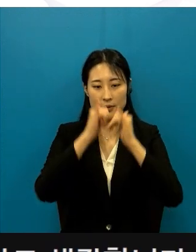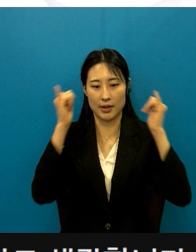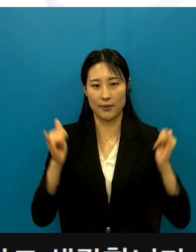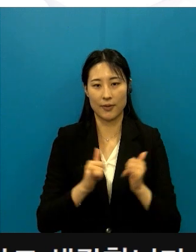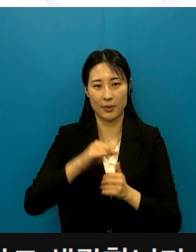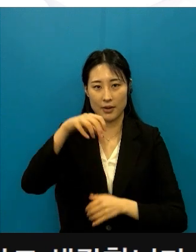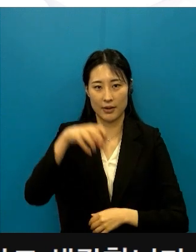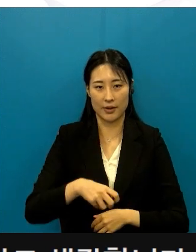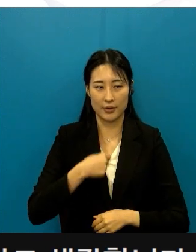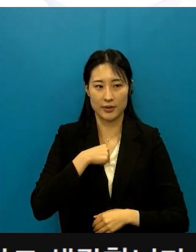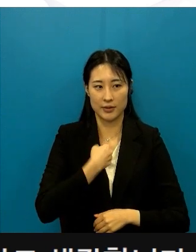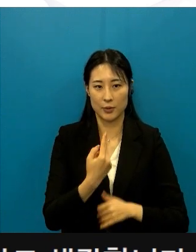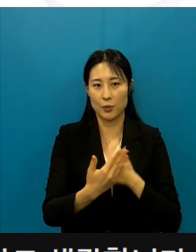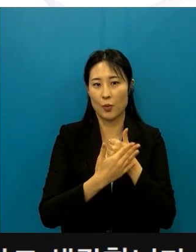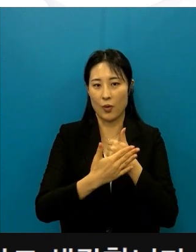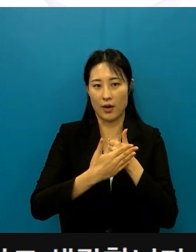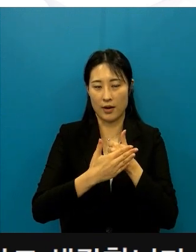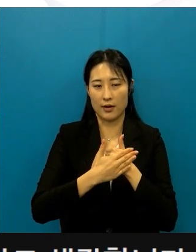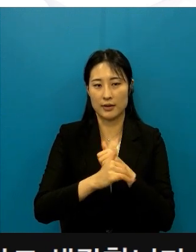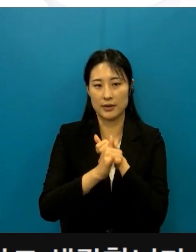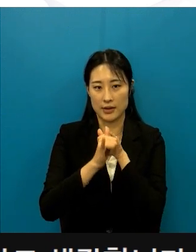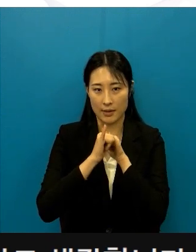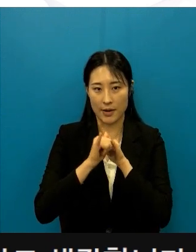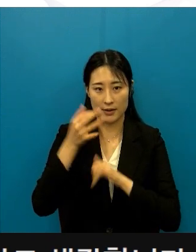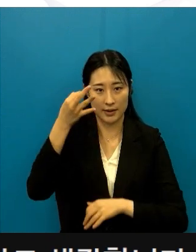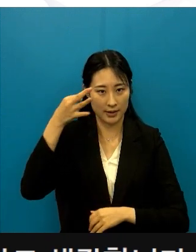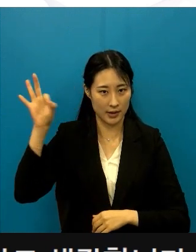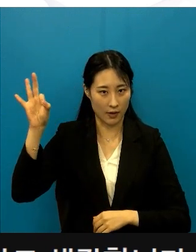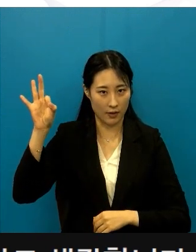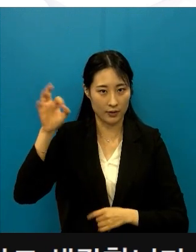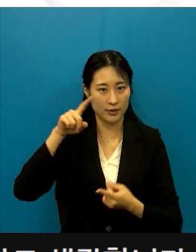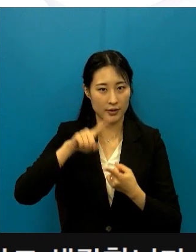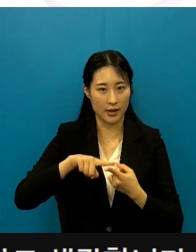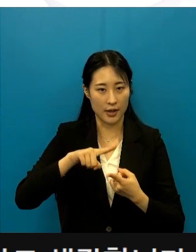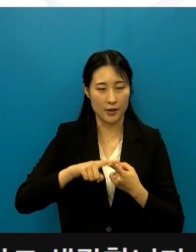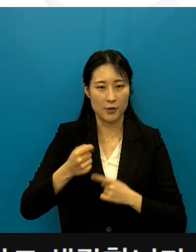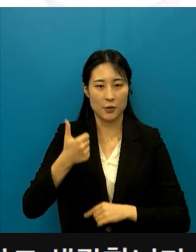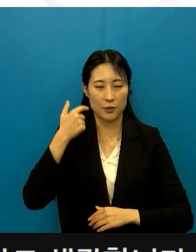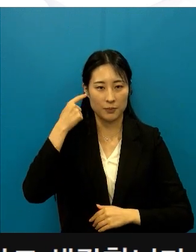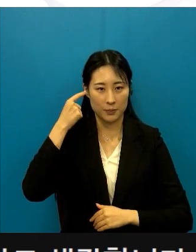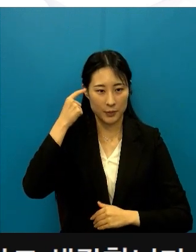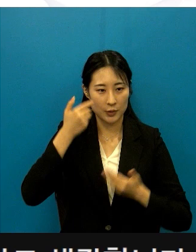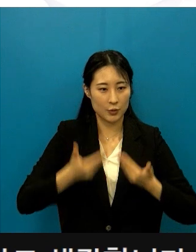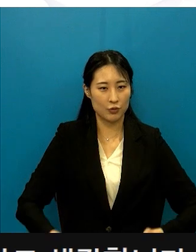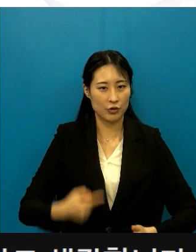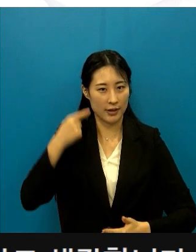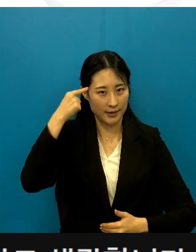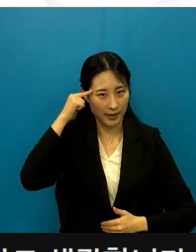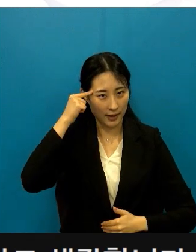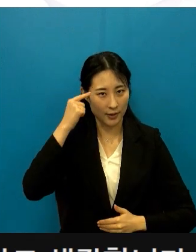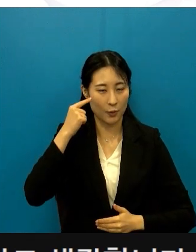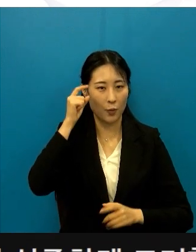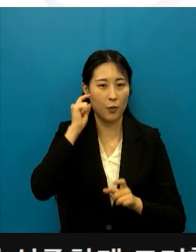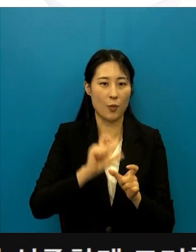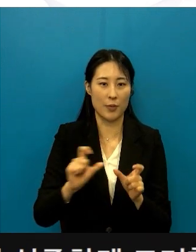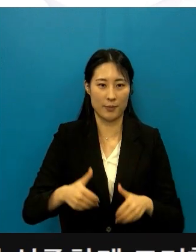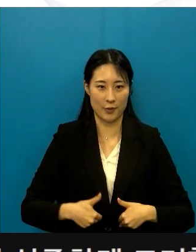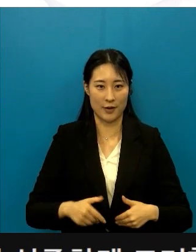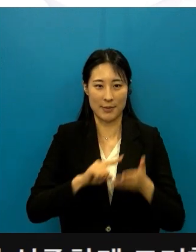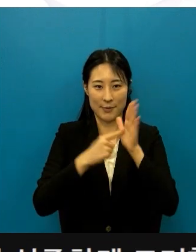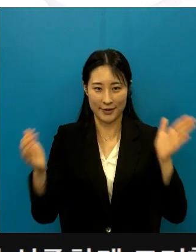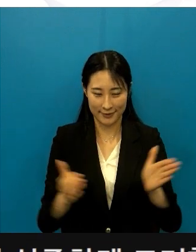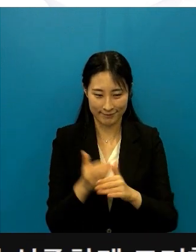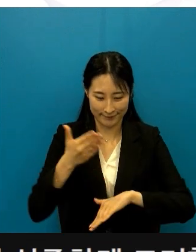society now. So that's it for my presentation. Thank you very much. Thank you,